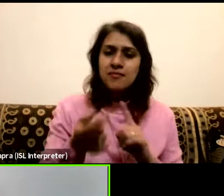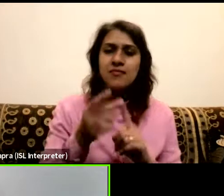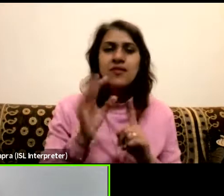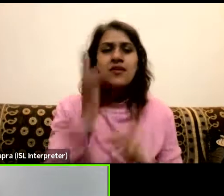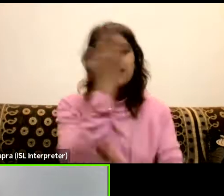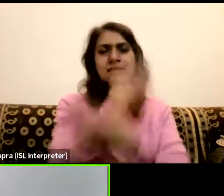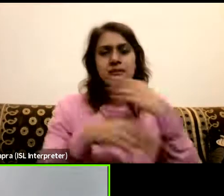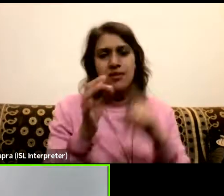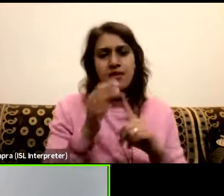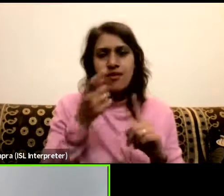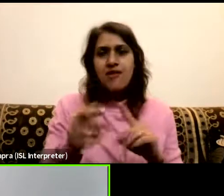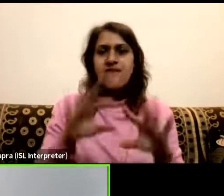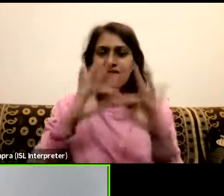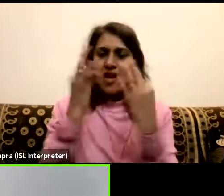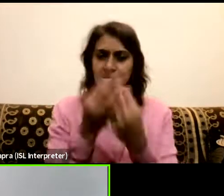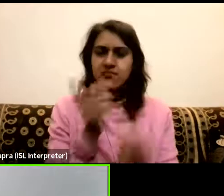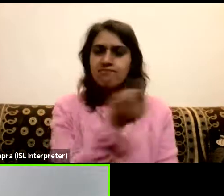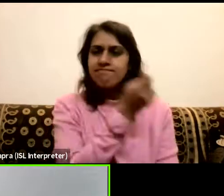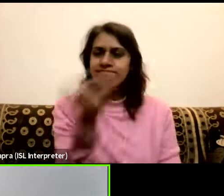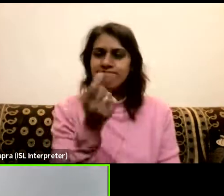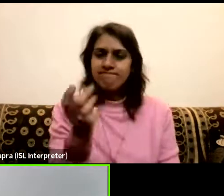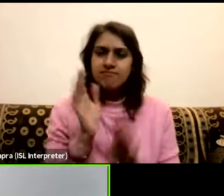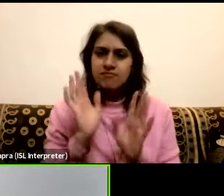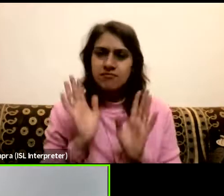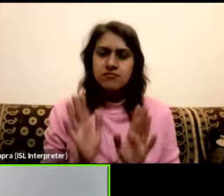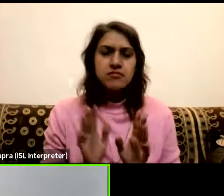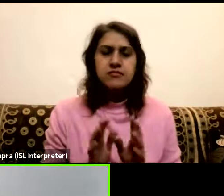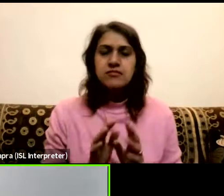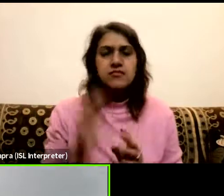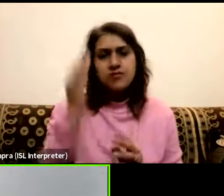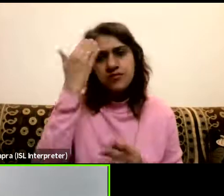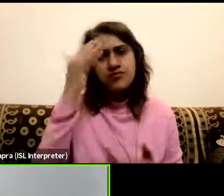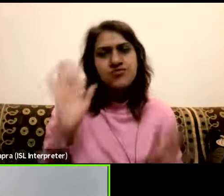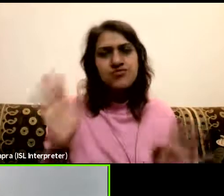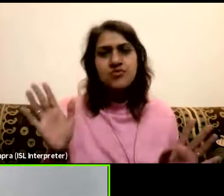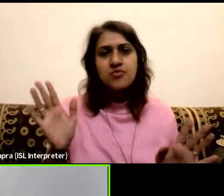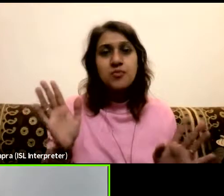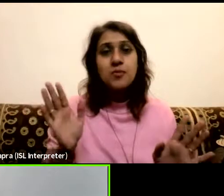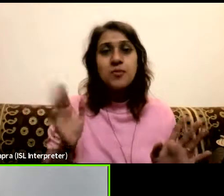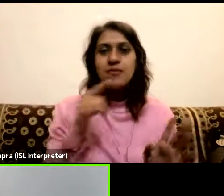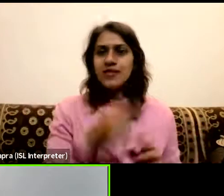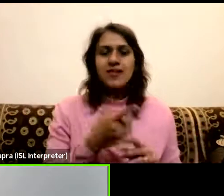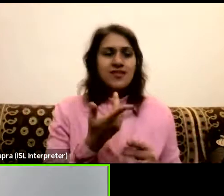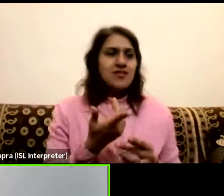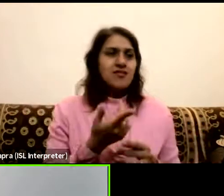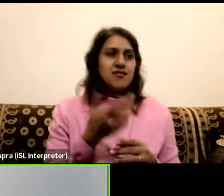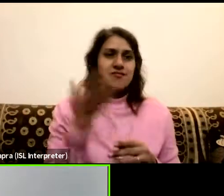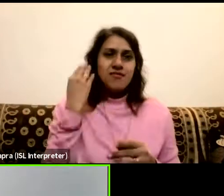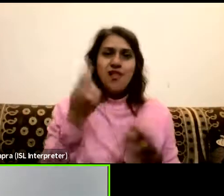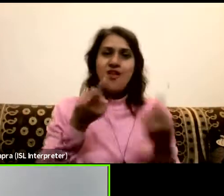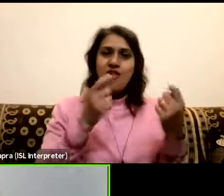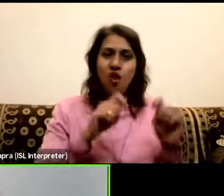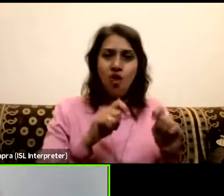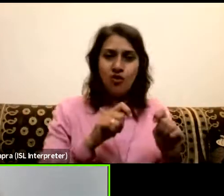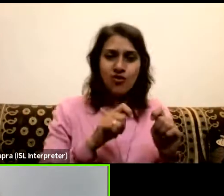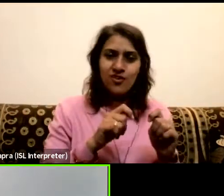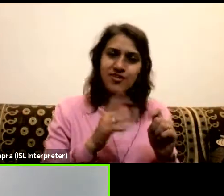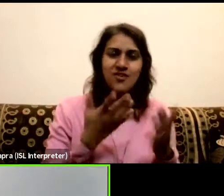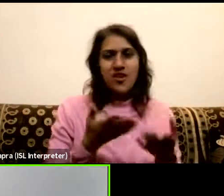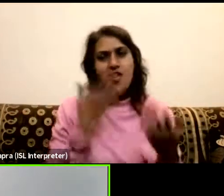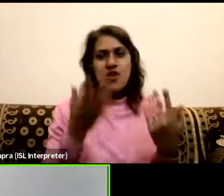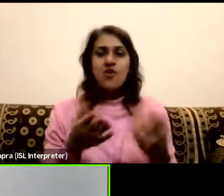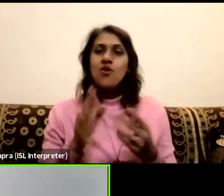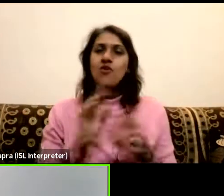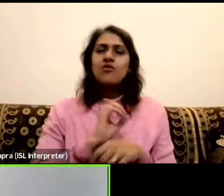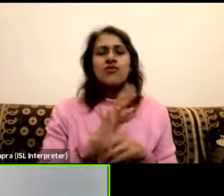their families. But the crisis is not over, even though we have a vaccine today, and